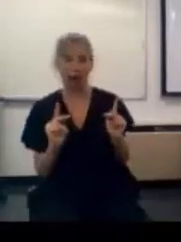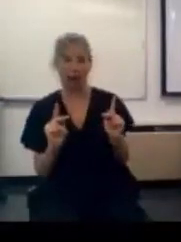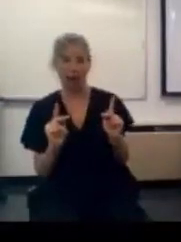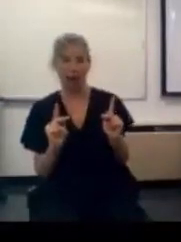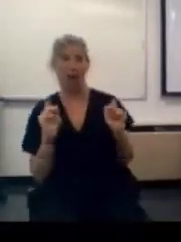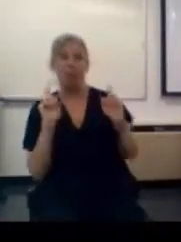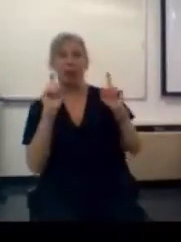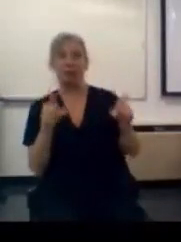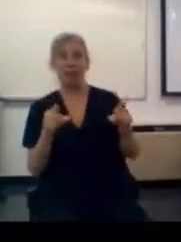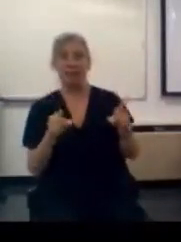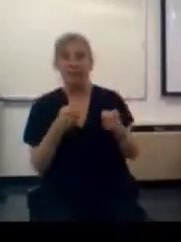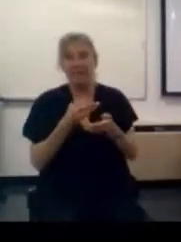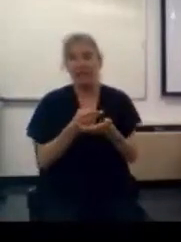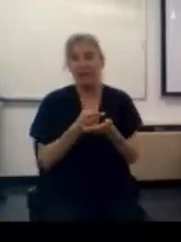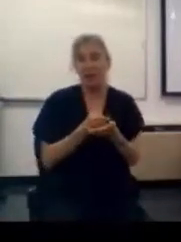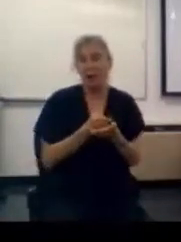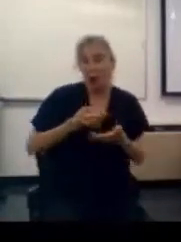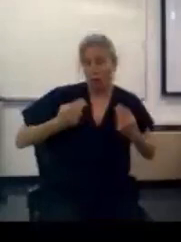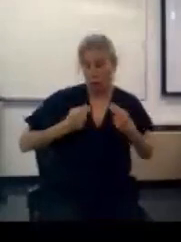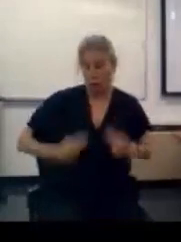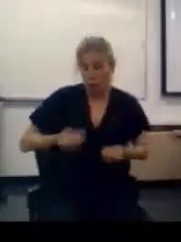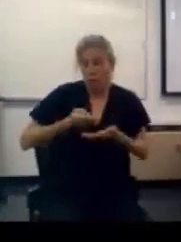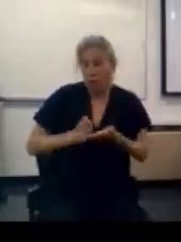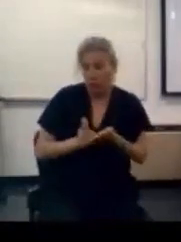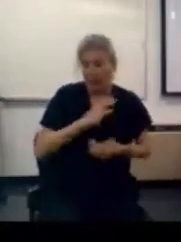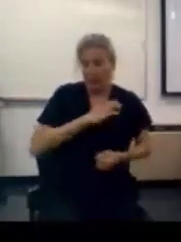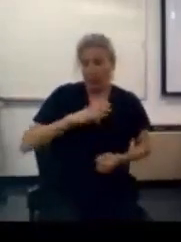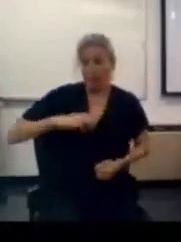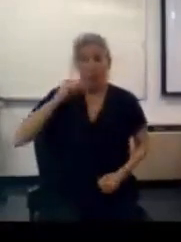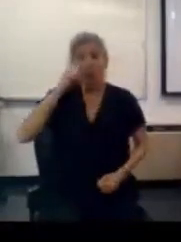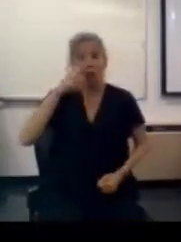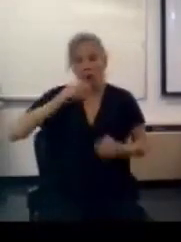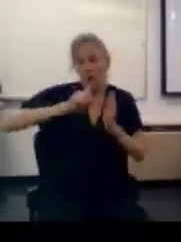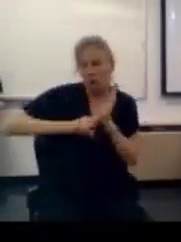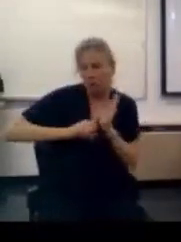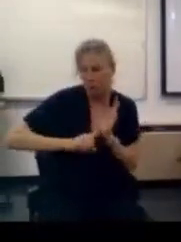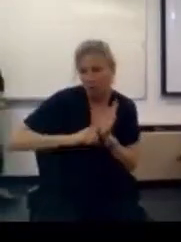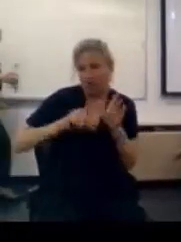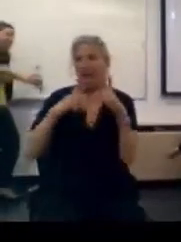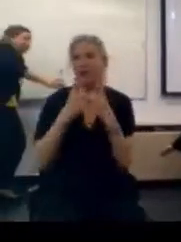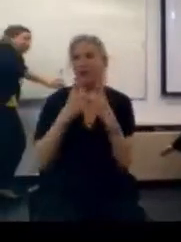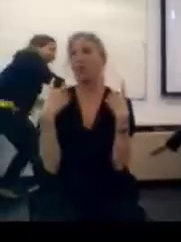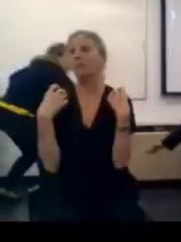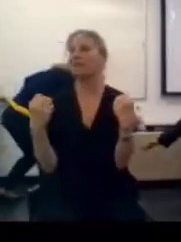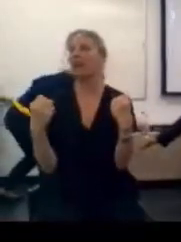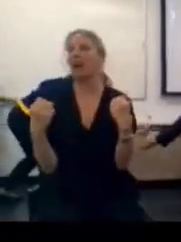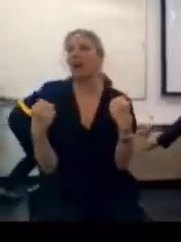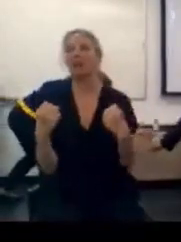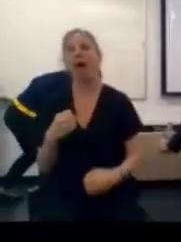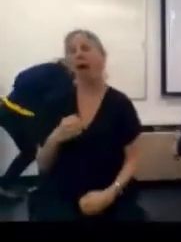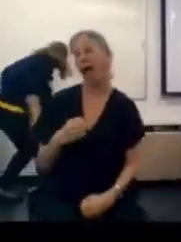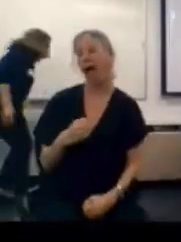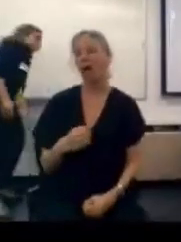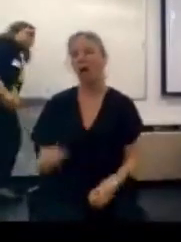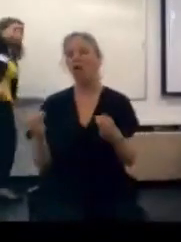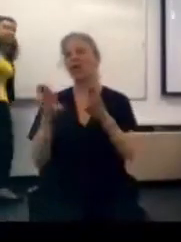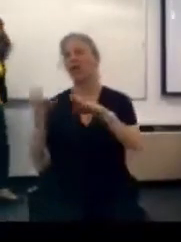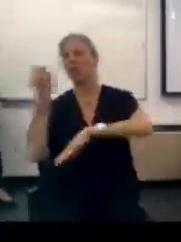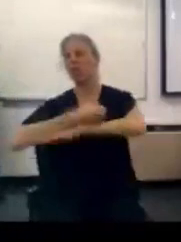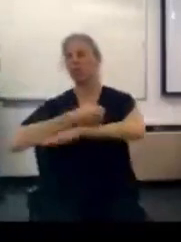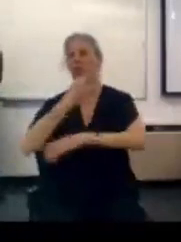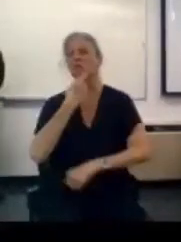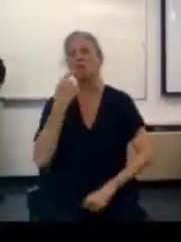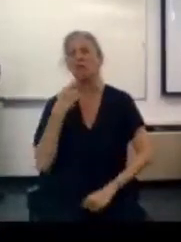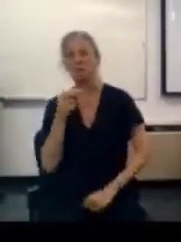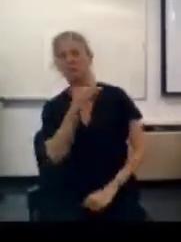And I said to Matt, we're sending the Human Rights Commission in tomorrow. We're going to do an investigation. And then I looked around and I said, and the Department of Health, too.